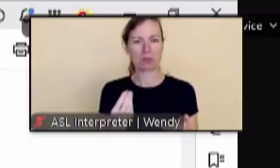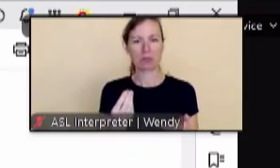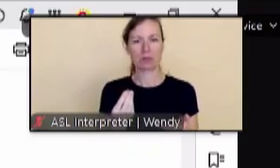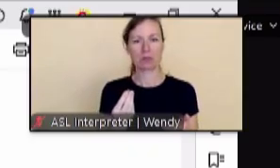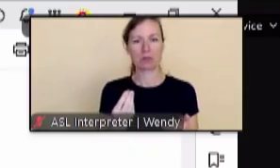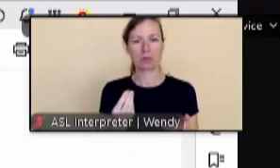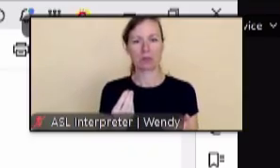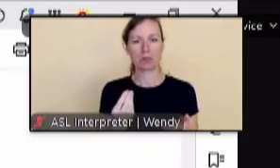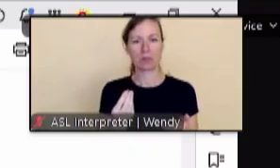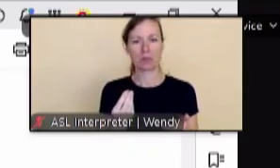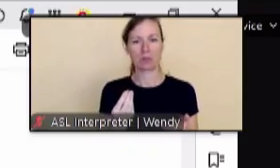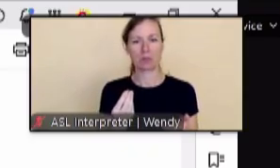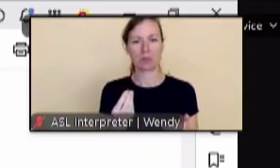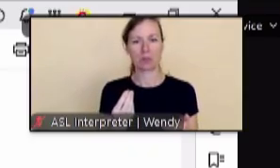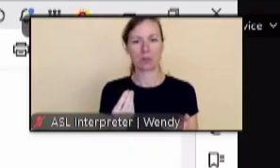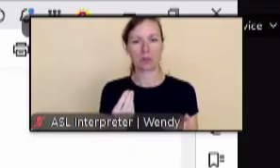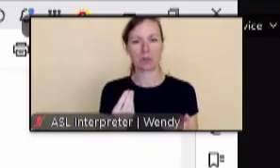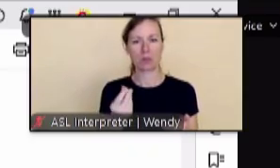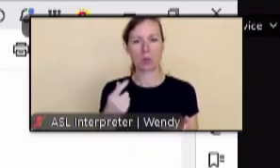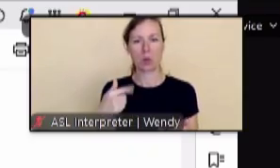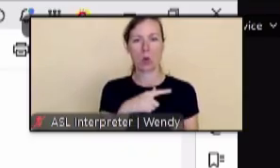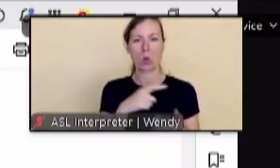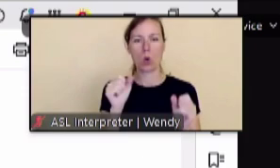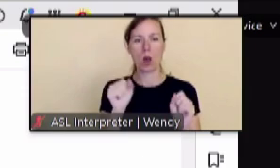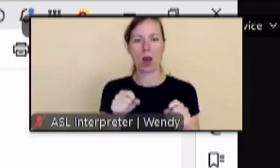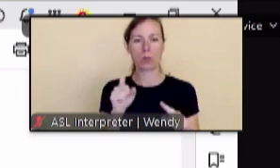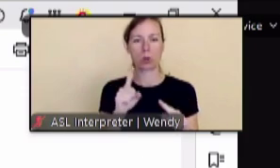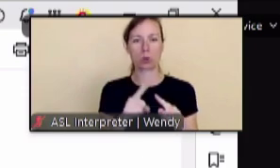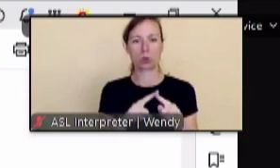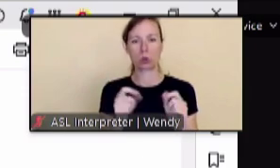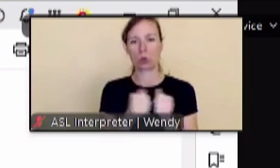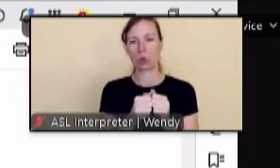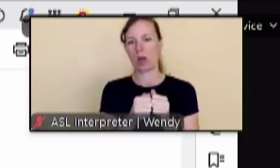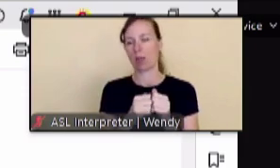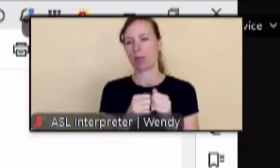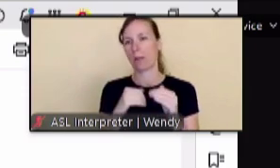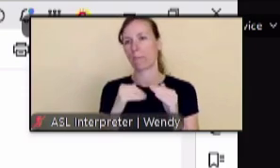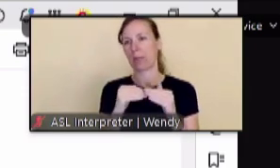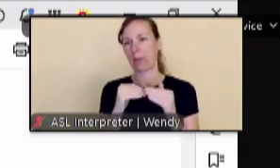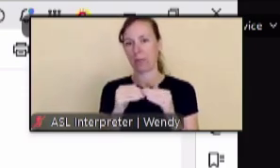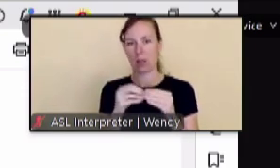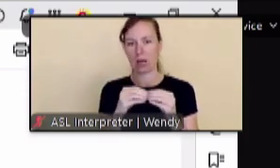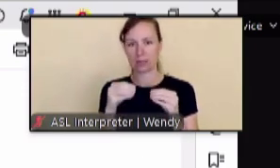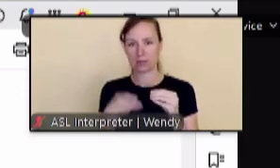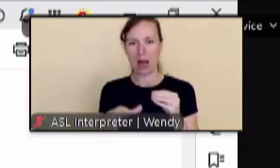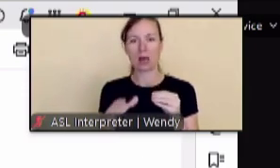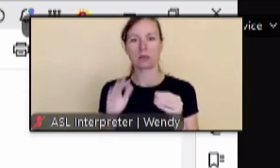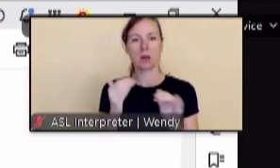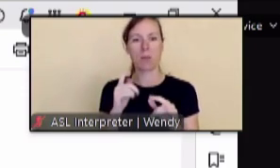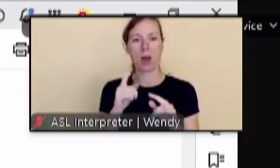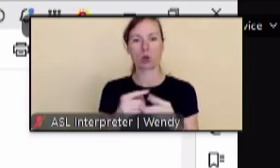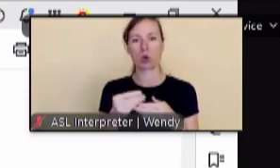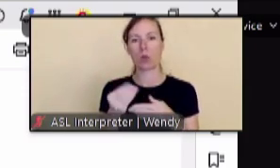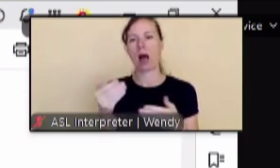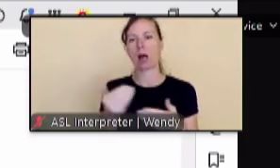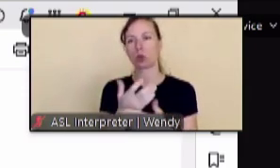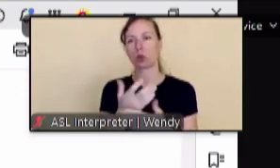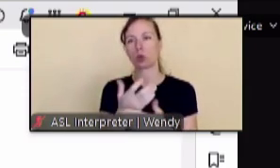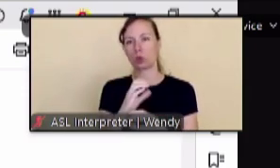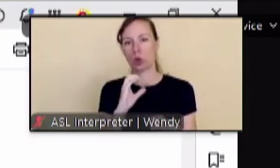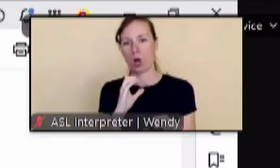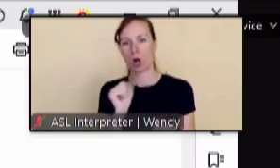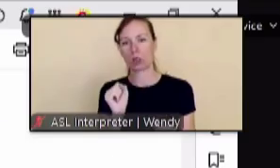compared to the purchase of a new vehicle, resurrect those cars. So that brings us down to the end with a bottom line of the 3.6.